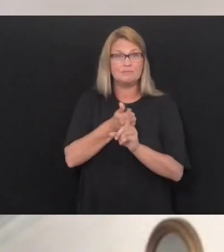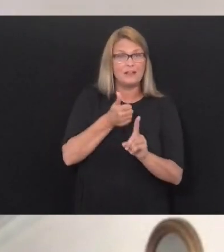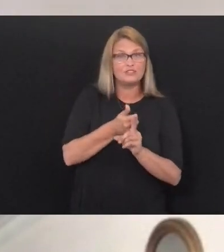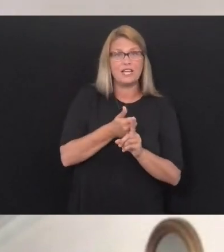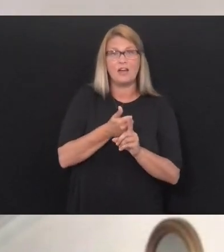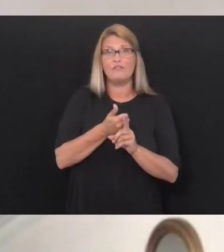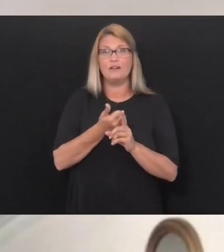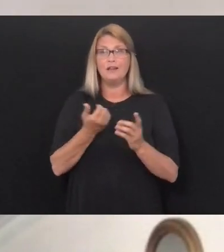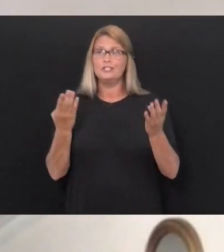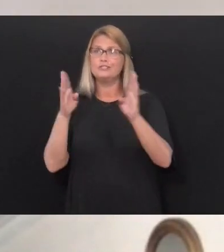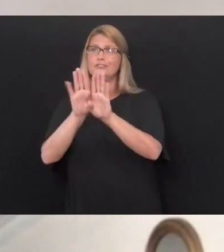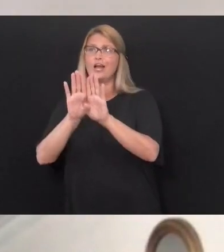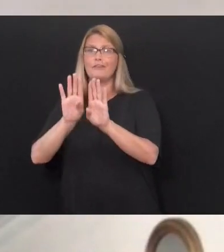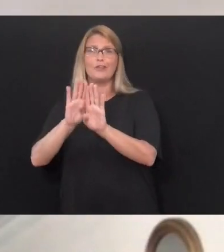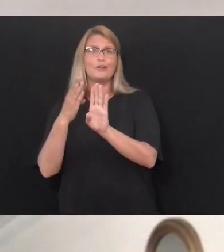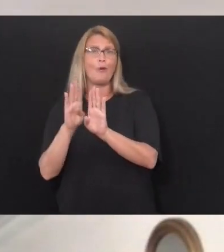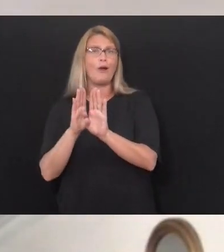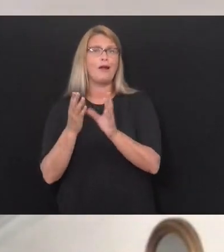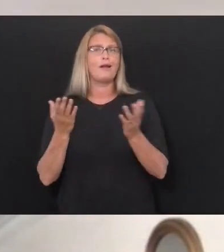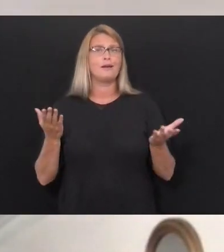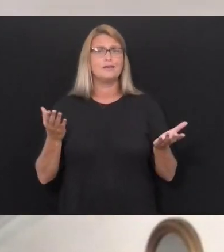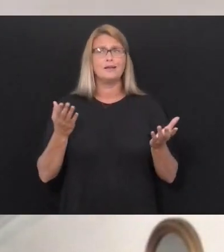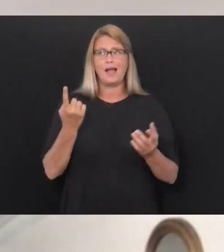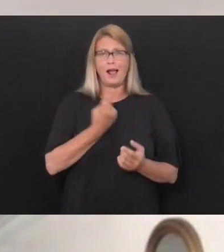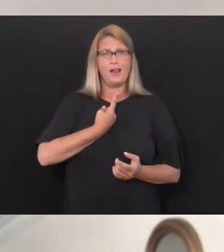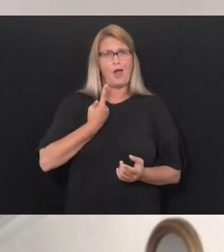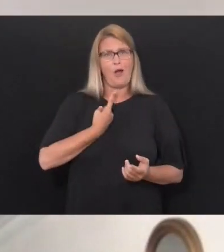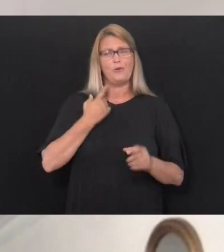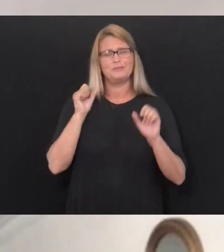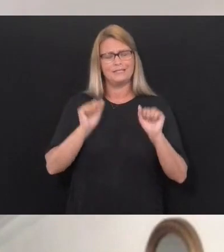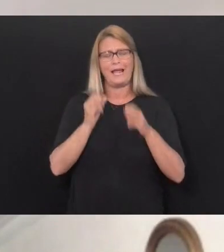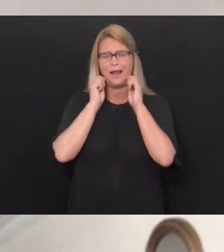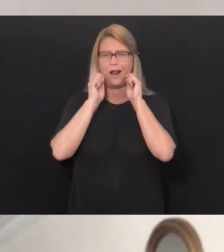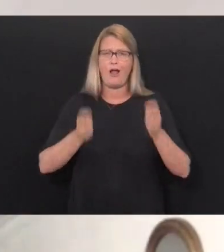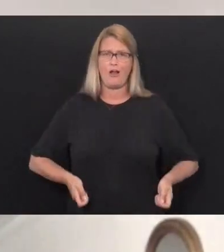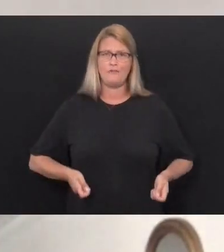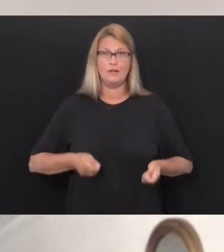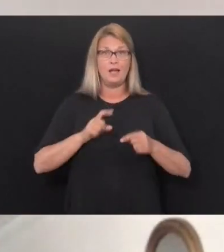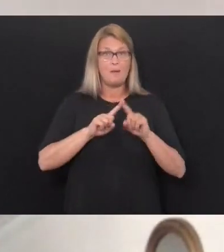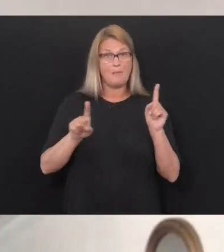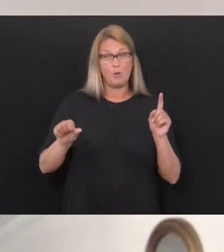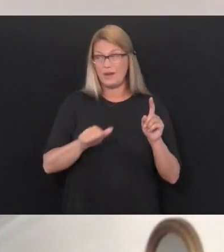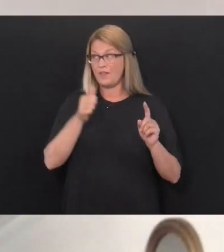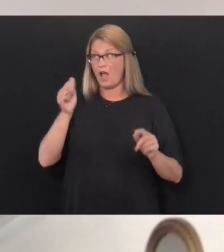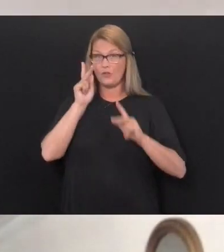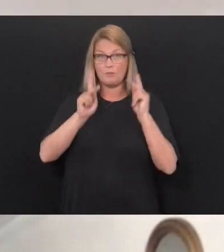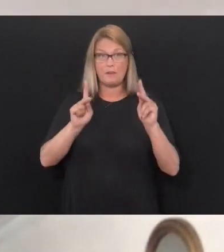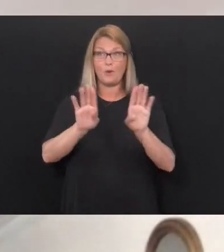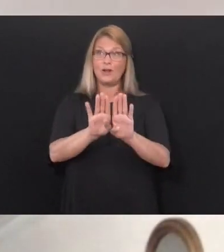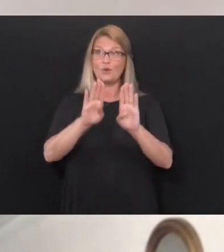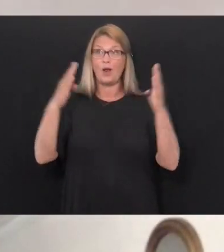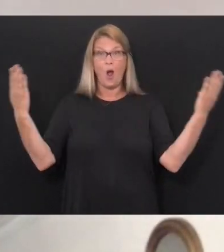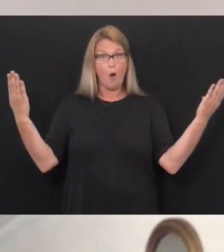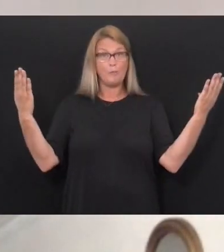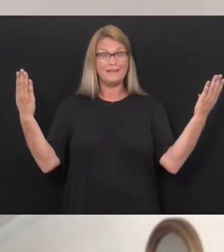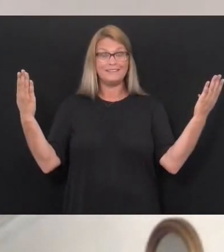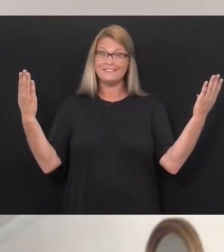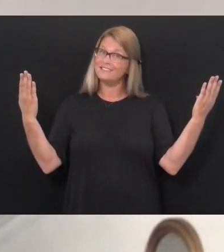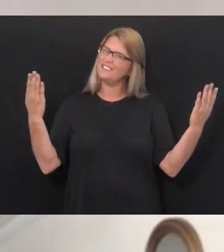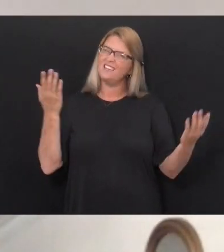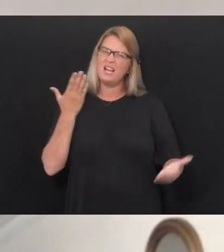all businesses put up a notice on the outside of the business, you know, that mandatory mask, you know, that